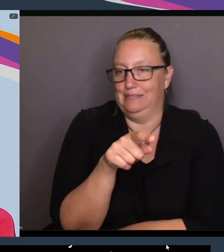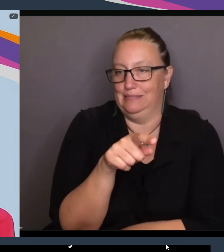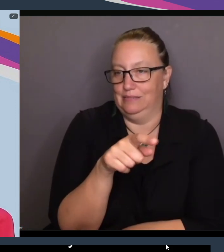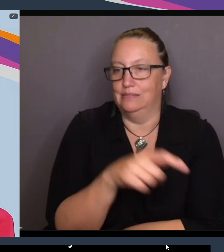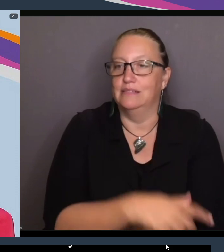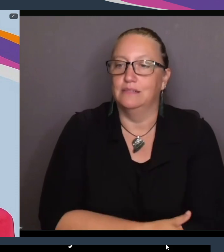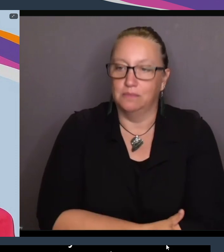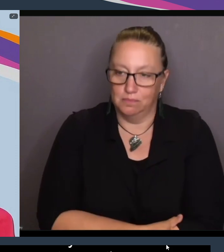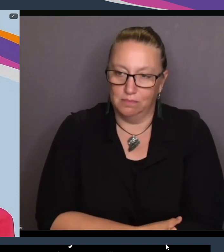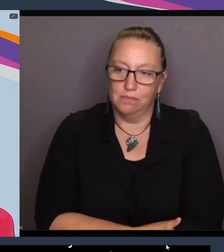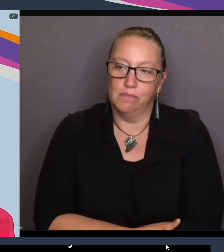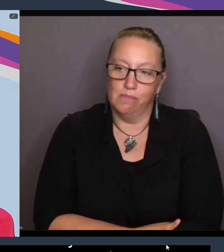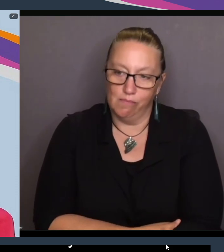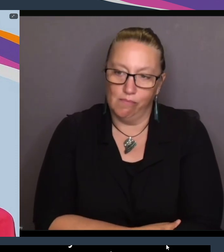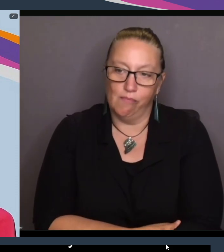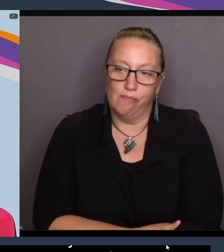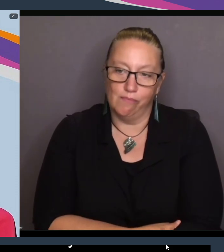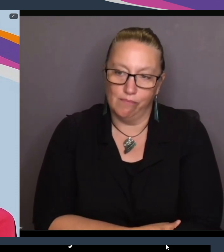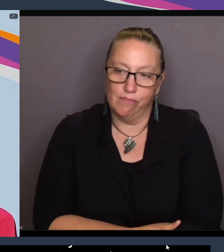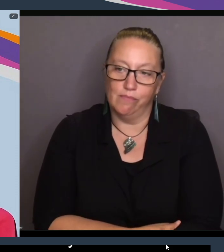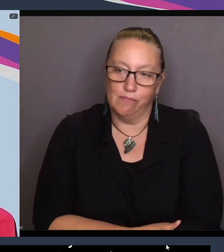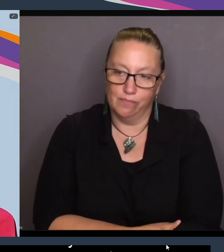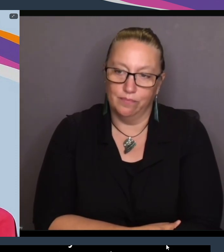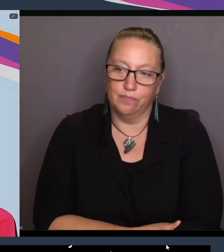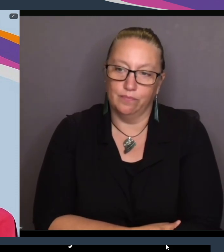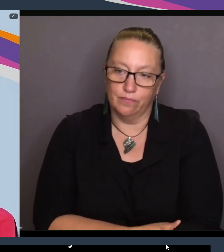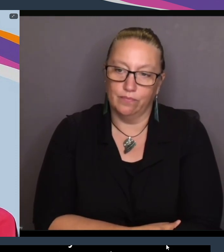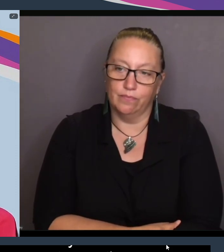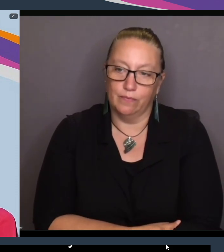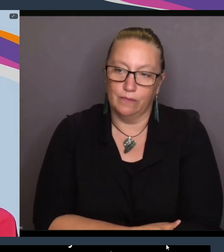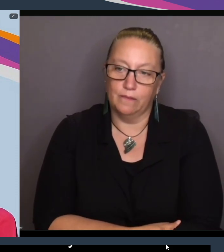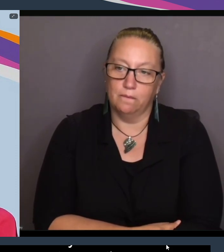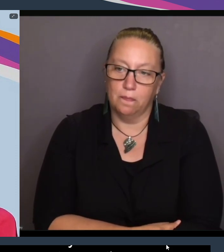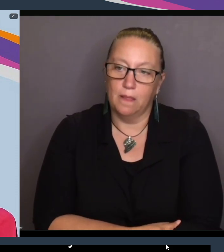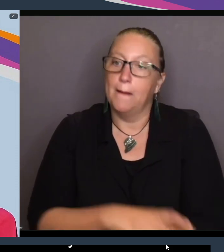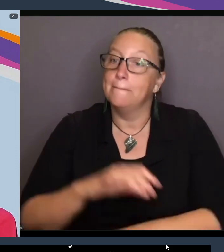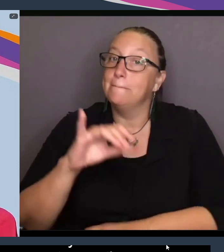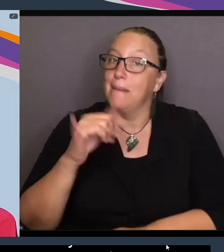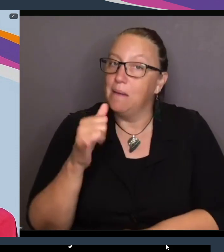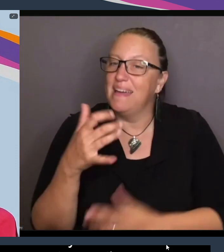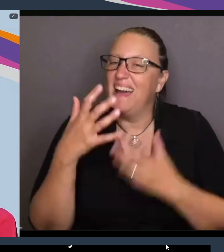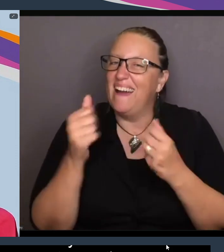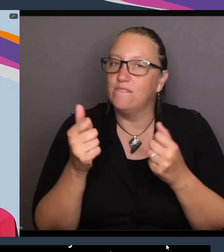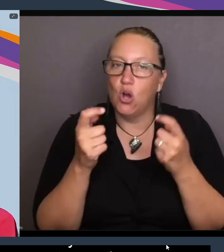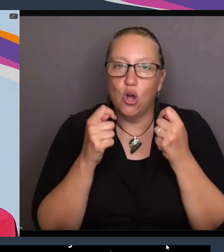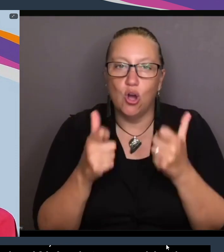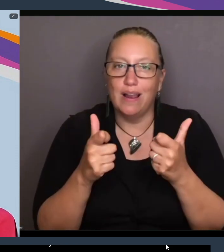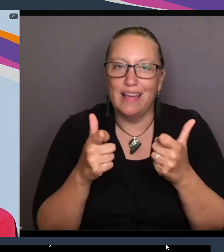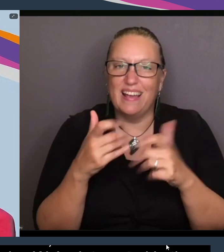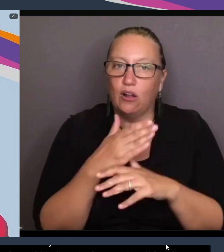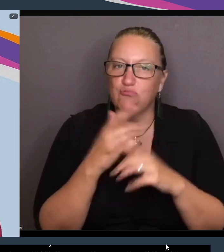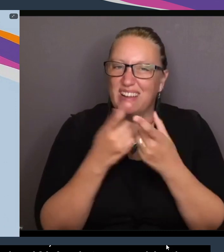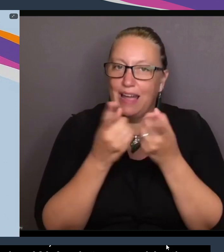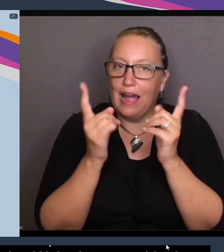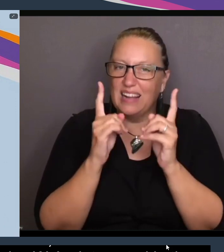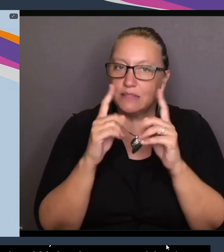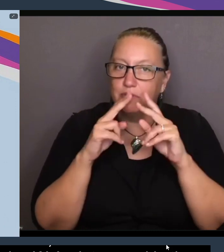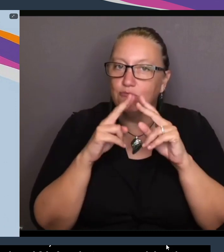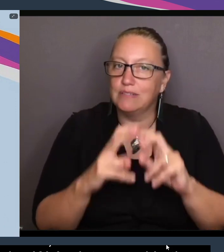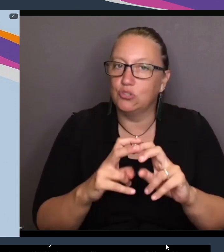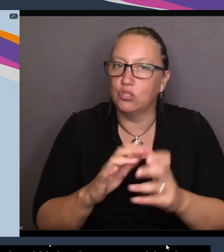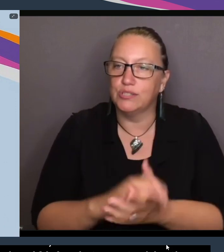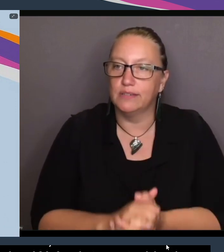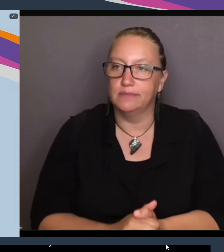the lead of the project might be an early career researcher. You might think, oh, well, I do need to draw on